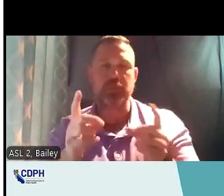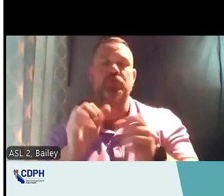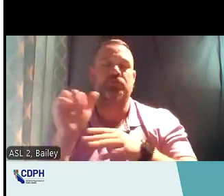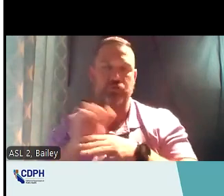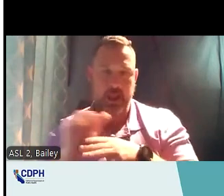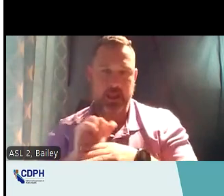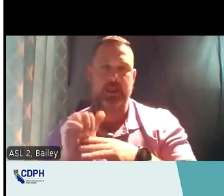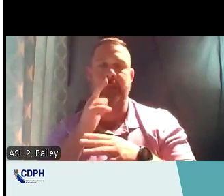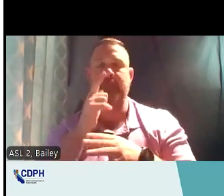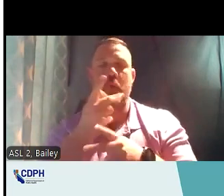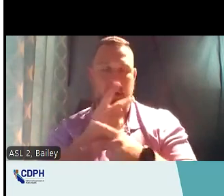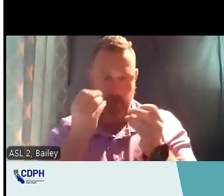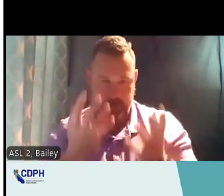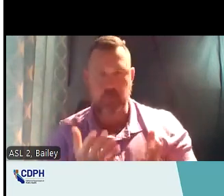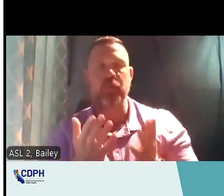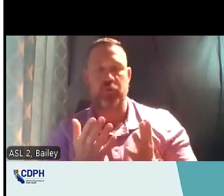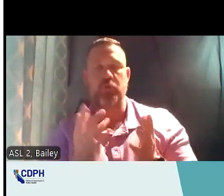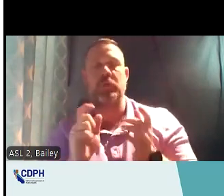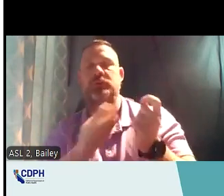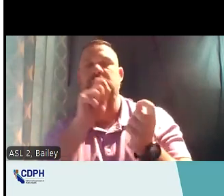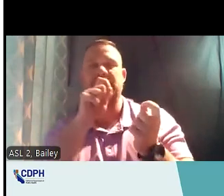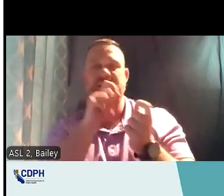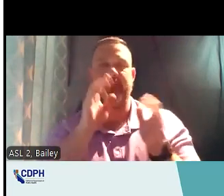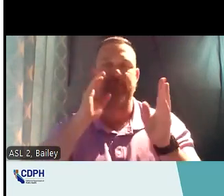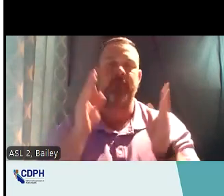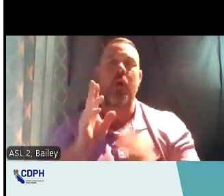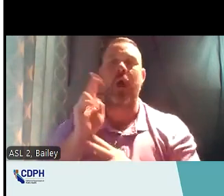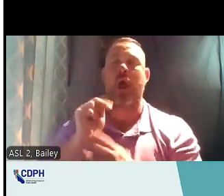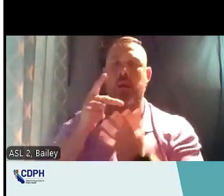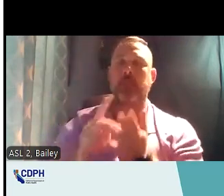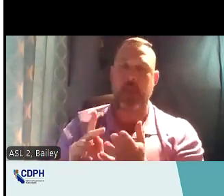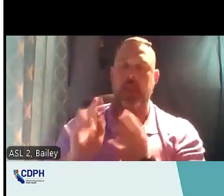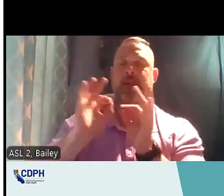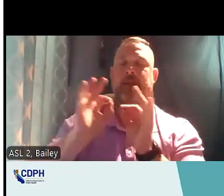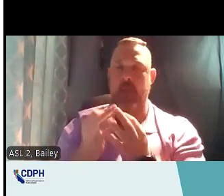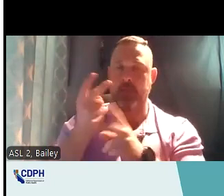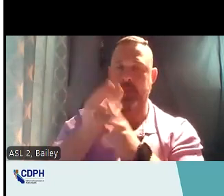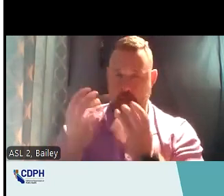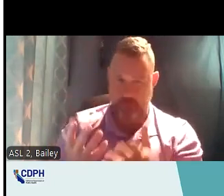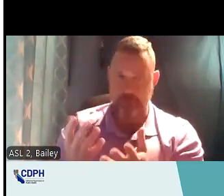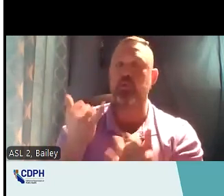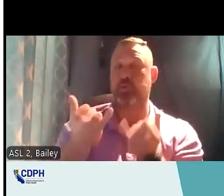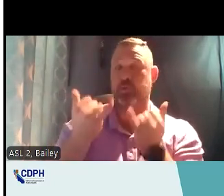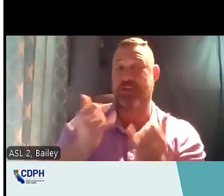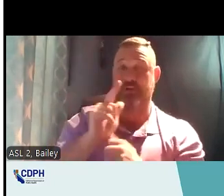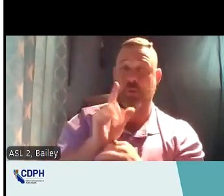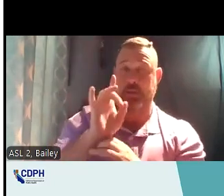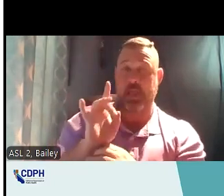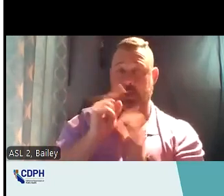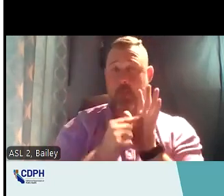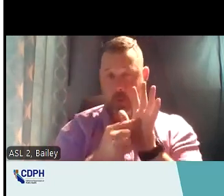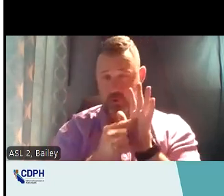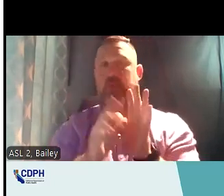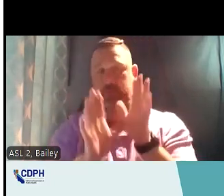for caregivers with a specific focus on unpaid family caregivers. To date, 28 modules have